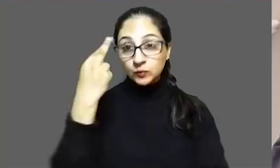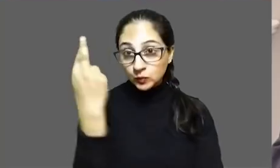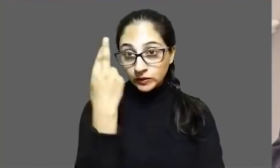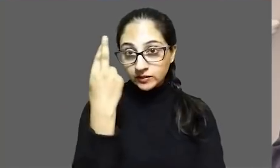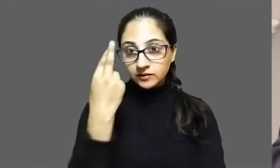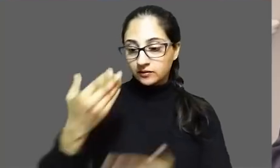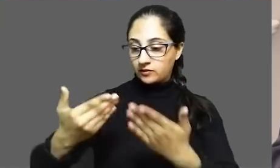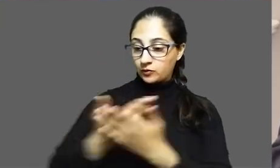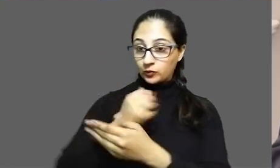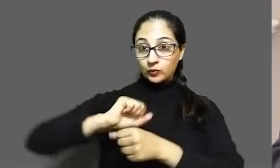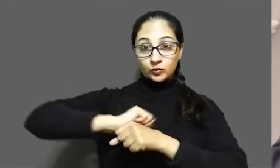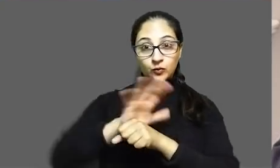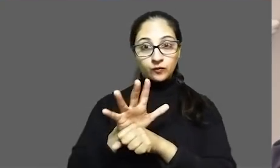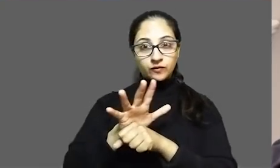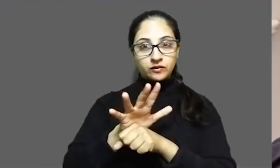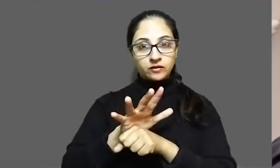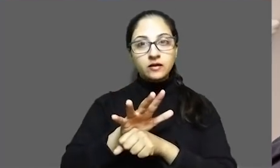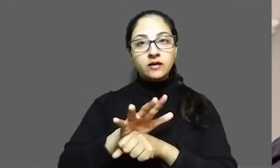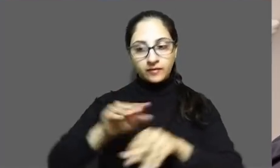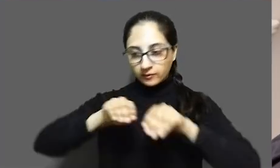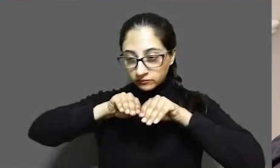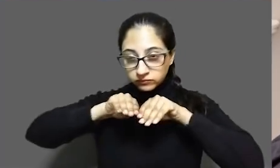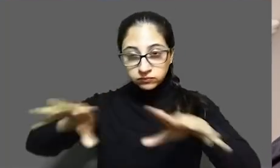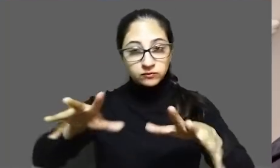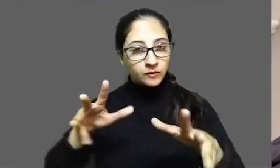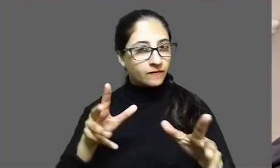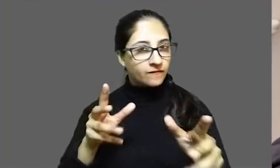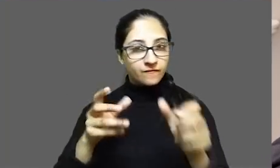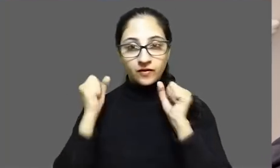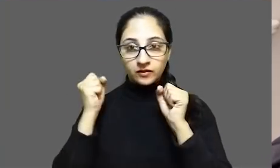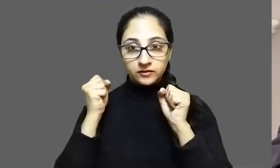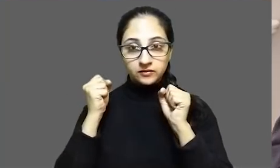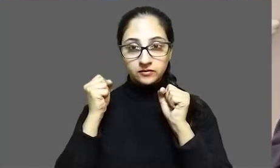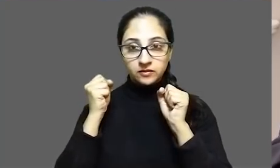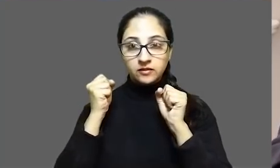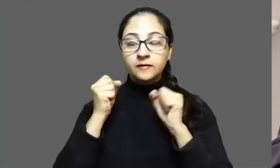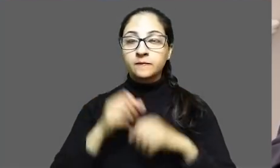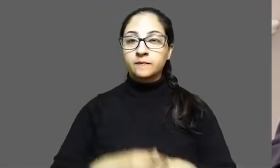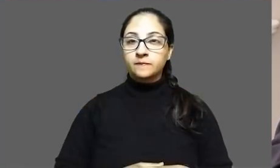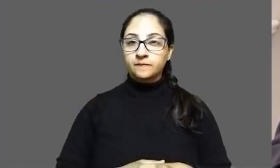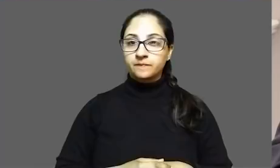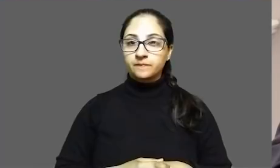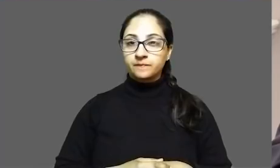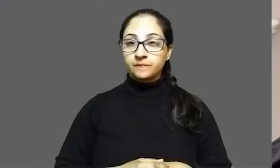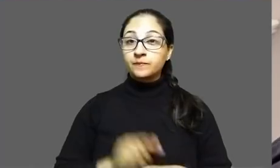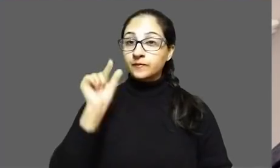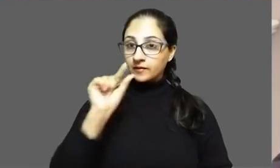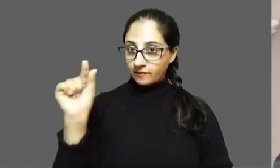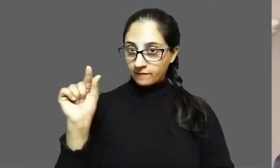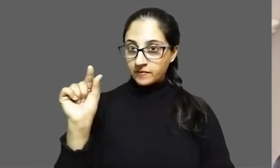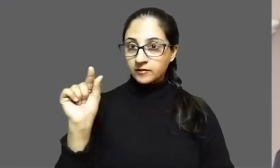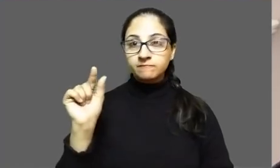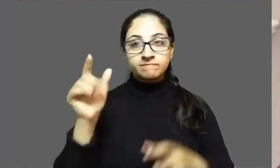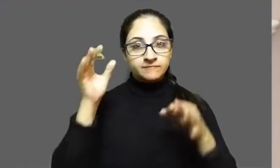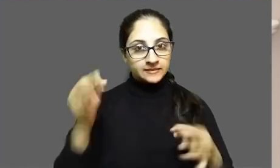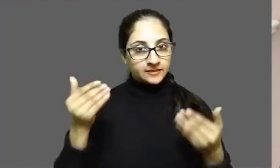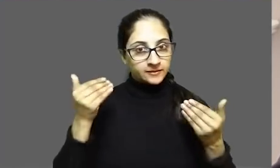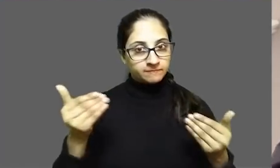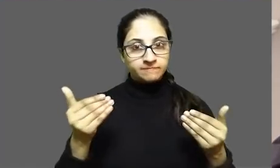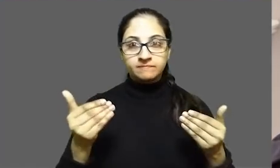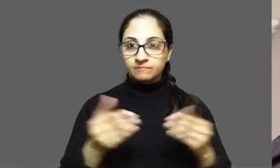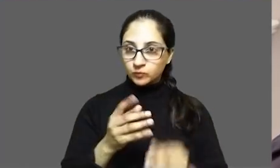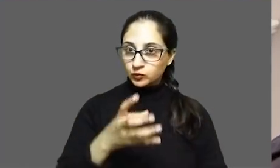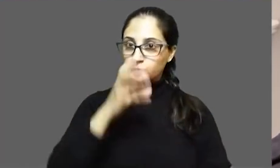more transmissive variants of COVID are contributing to the spread, some provinces have considered or